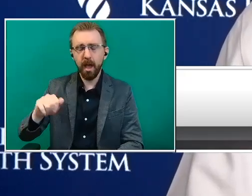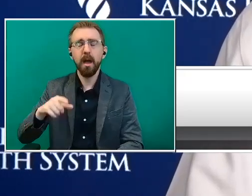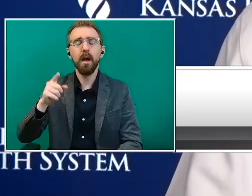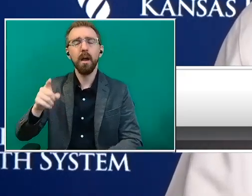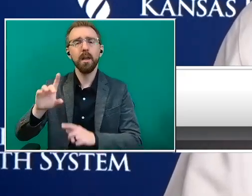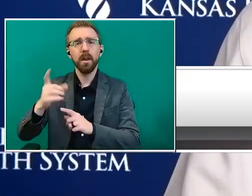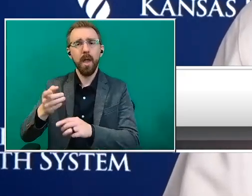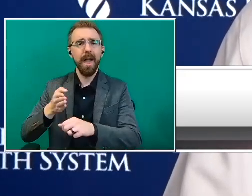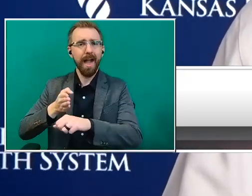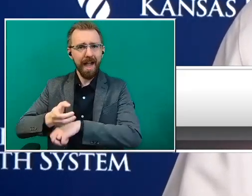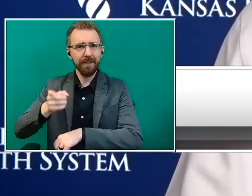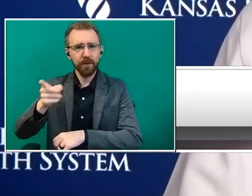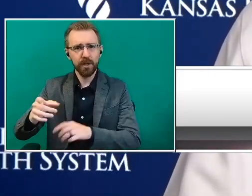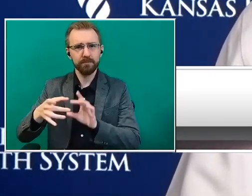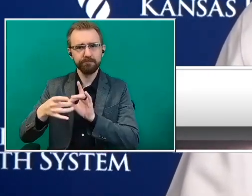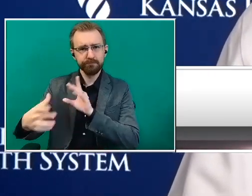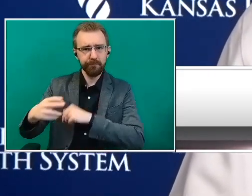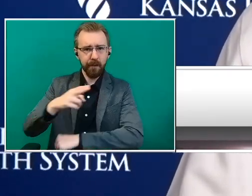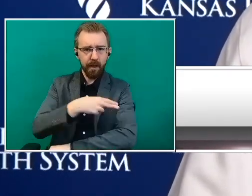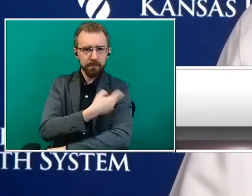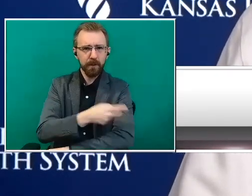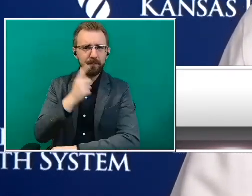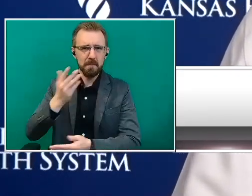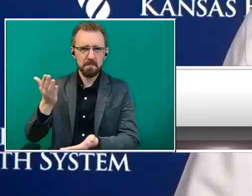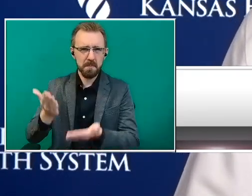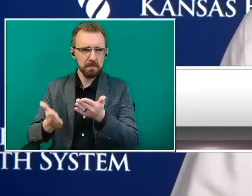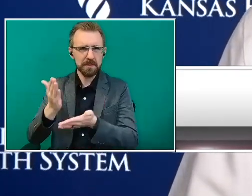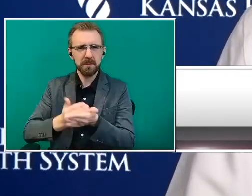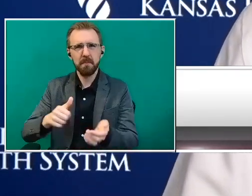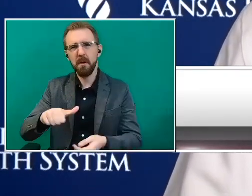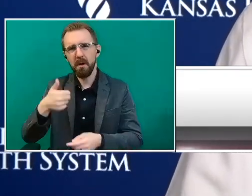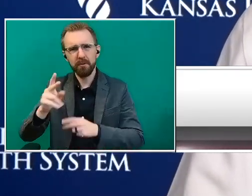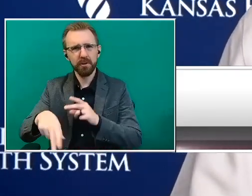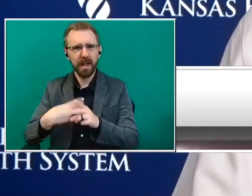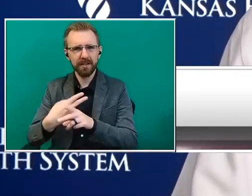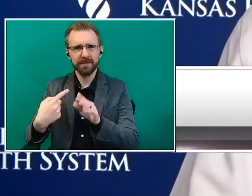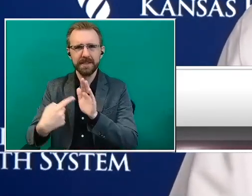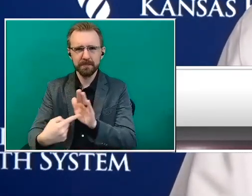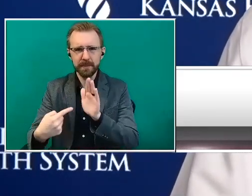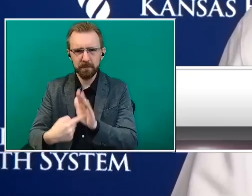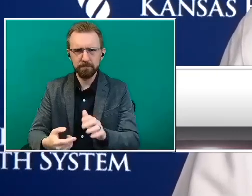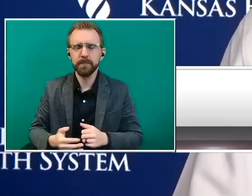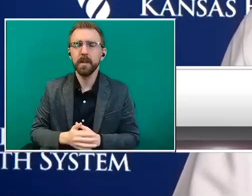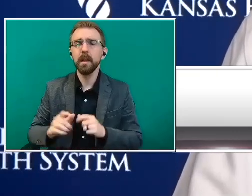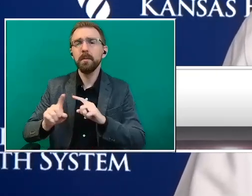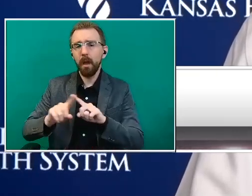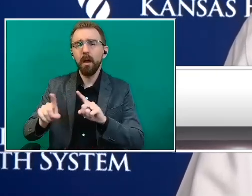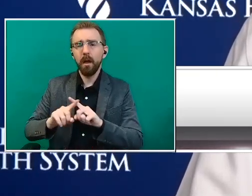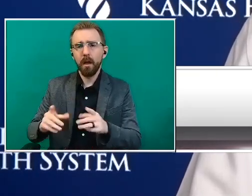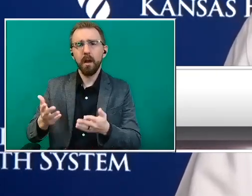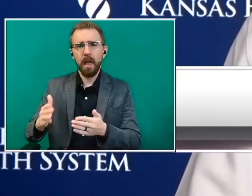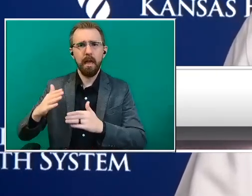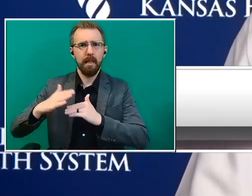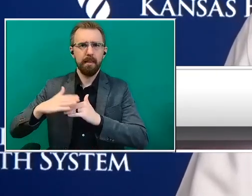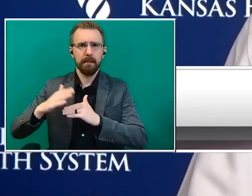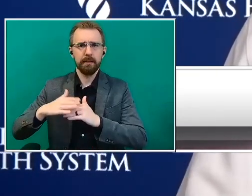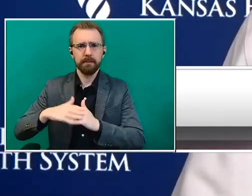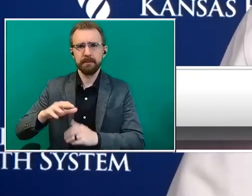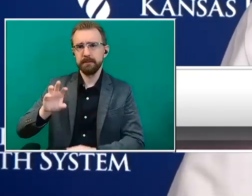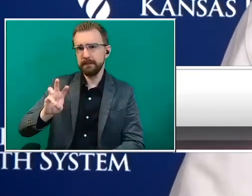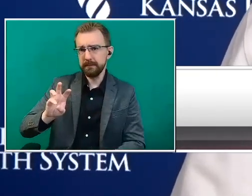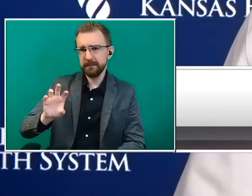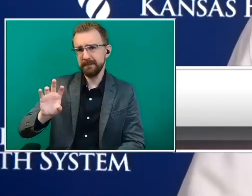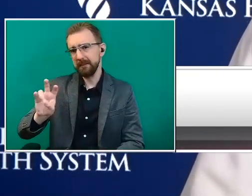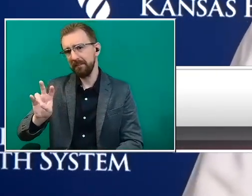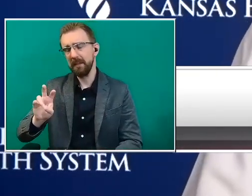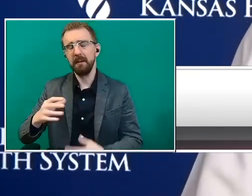from the hospital for probably some other types of symptoms, but there were at least 6, if not 7, healthcare